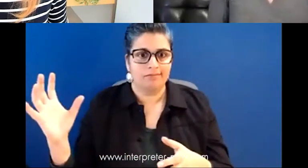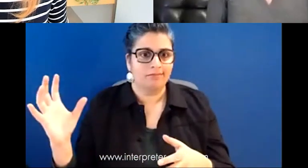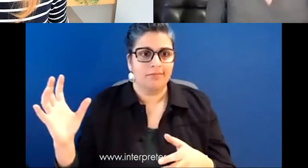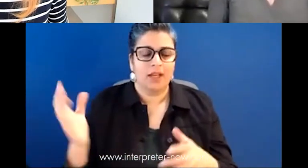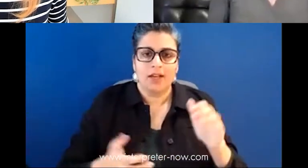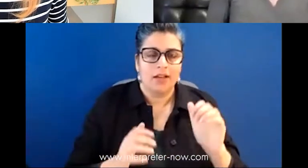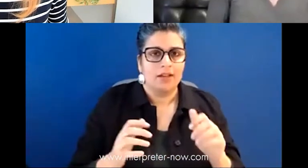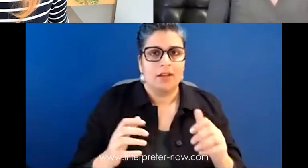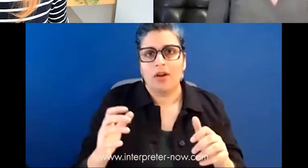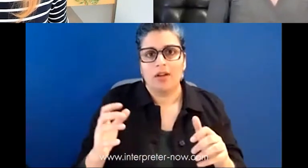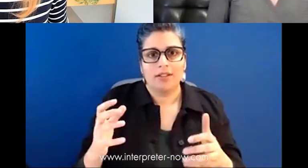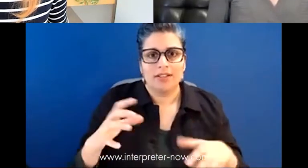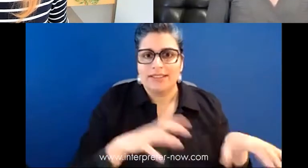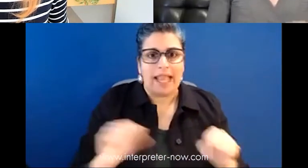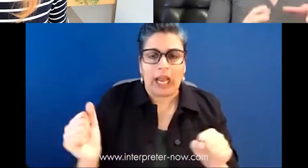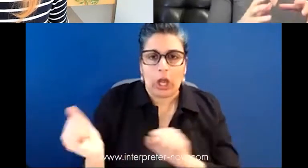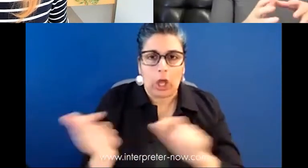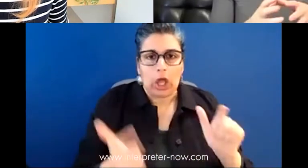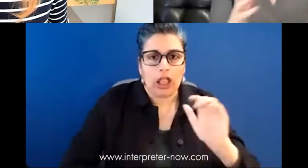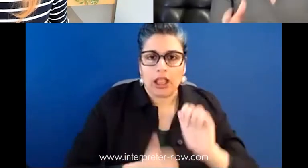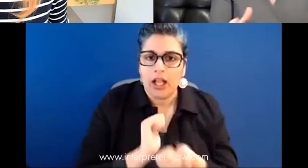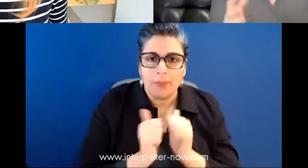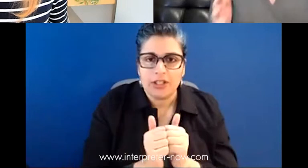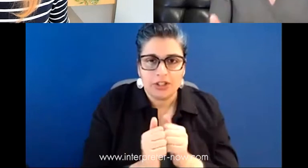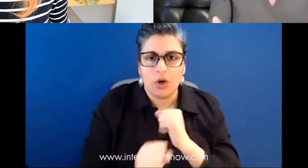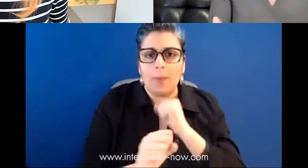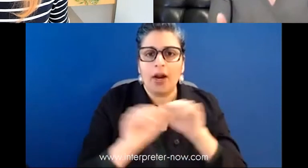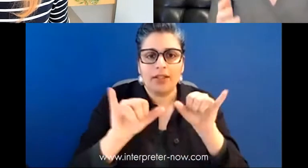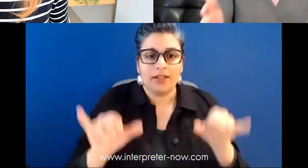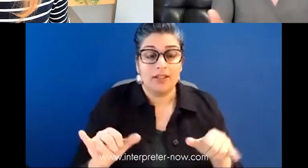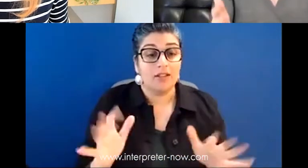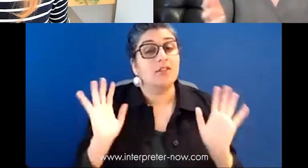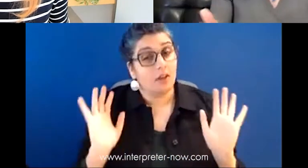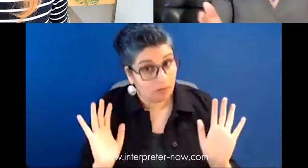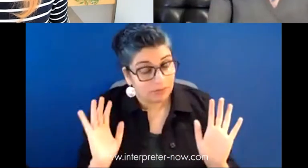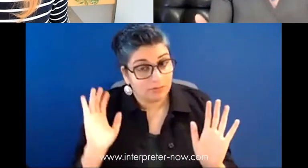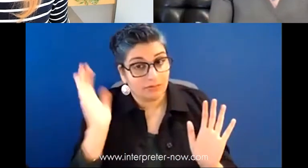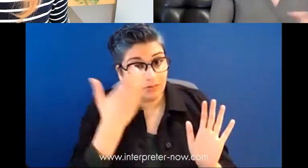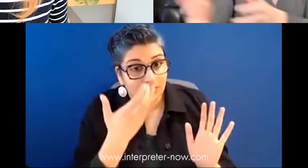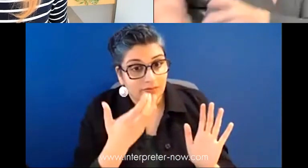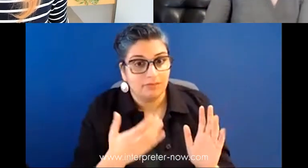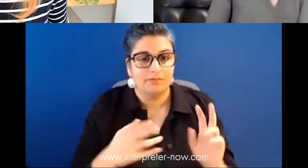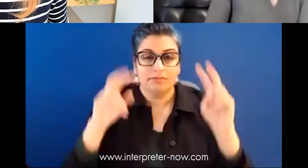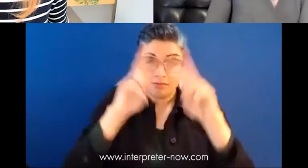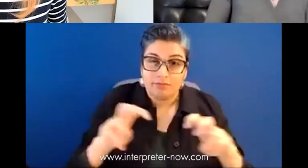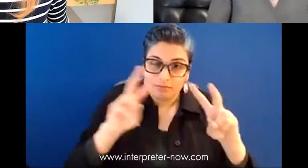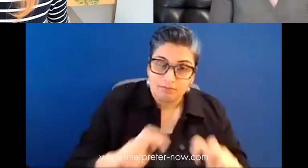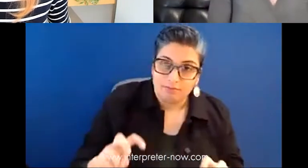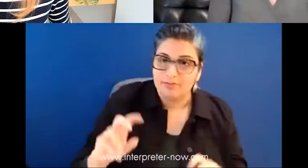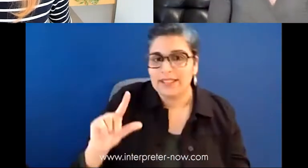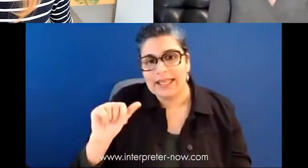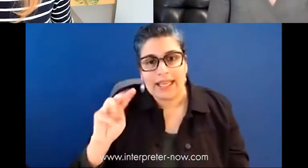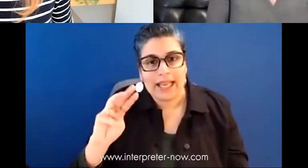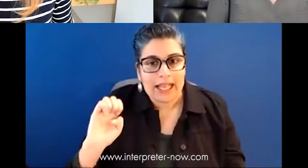competition or market system. It turns out through a lot of very fancy work looking at game theoretic models and then running experiments